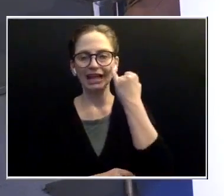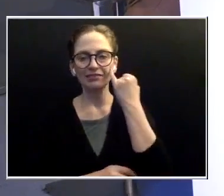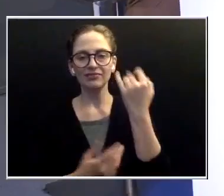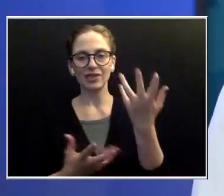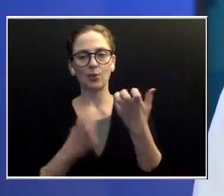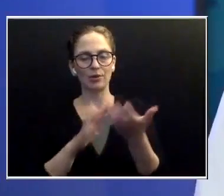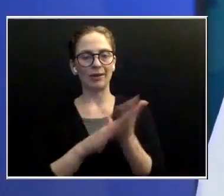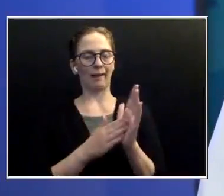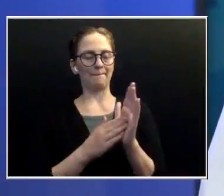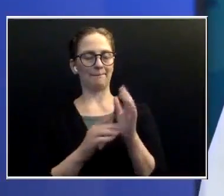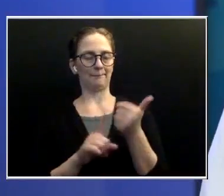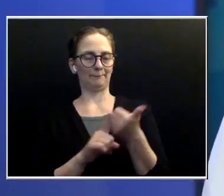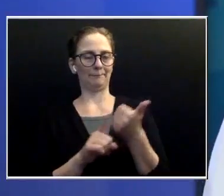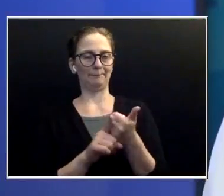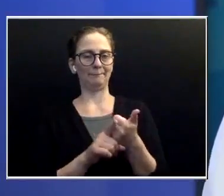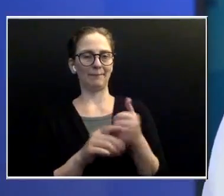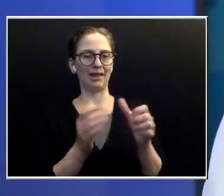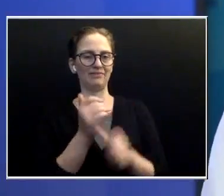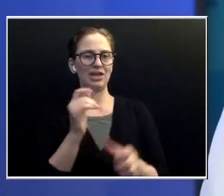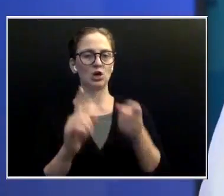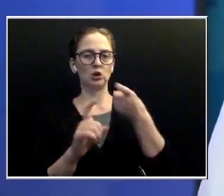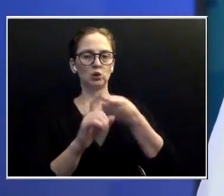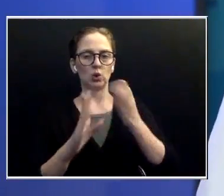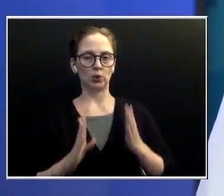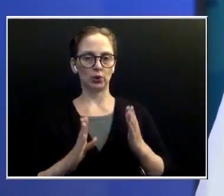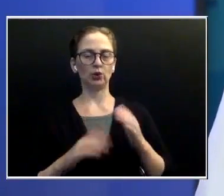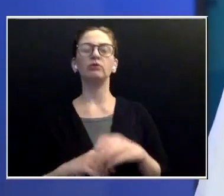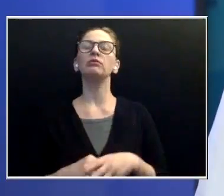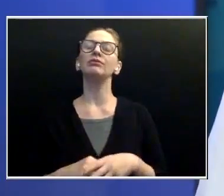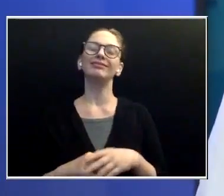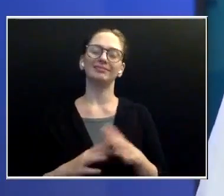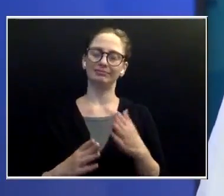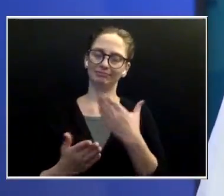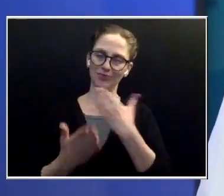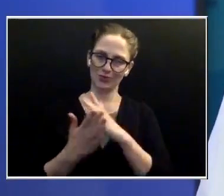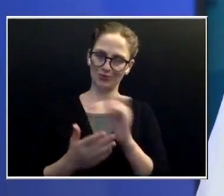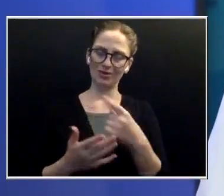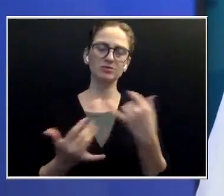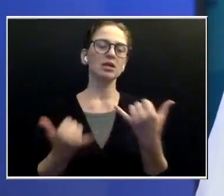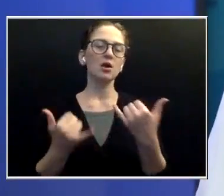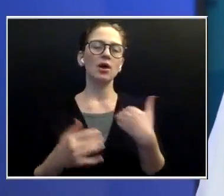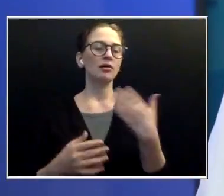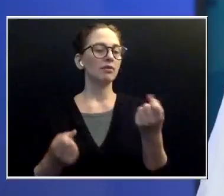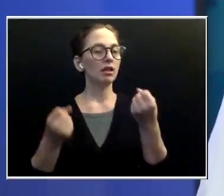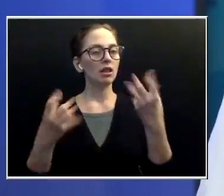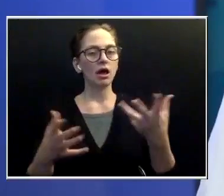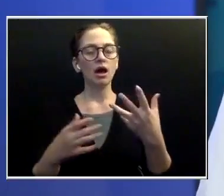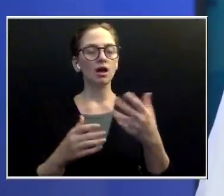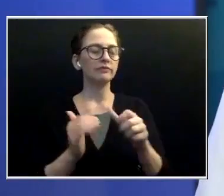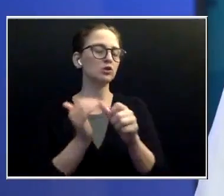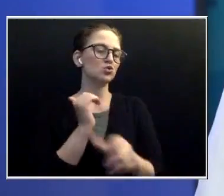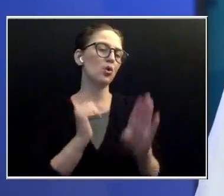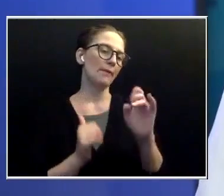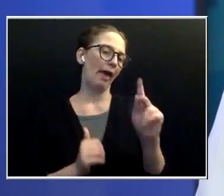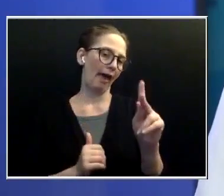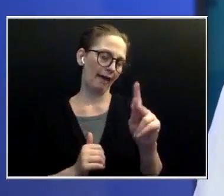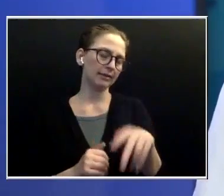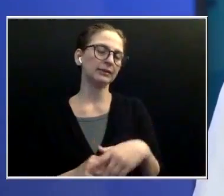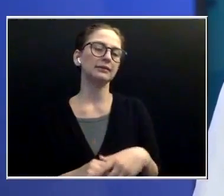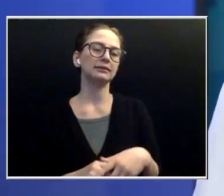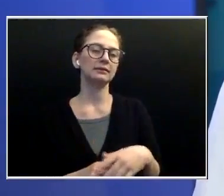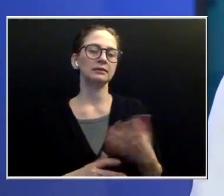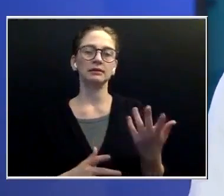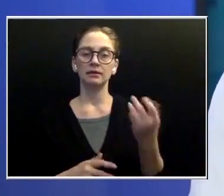that's a good one. There are actually nowadays a lot of stool banks that they can go to. There are a lot of websites. Actually, if they don't have actually the resources, they can reach